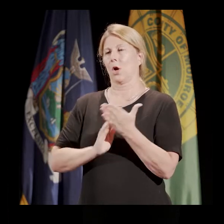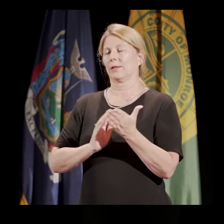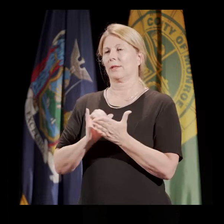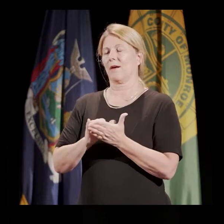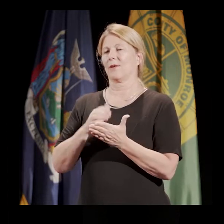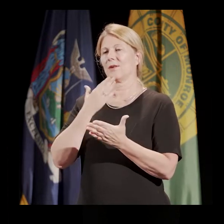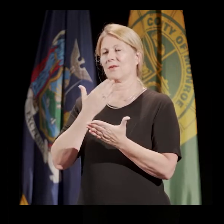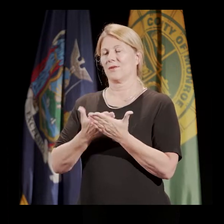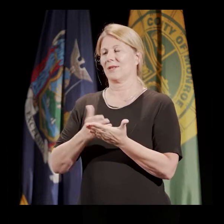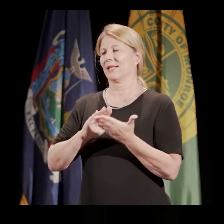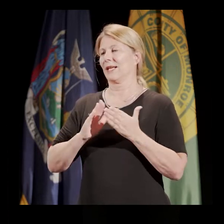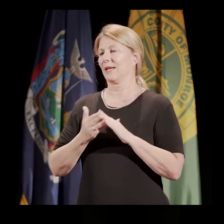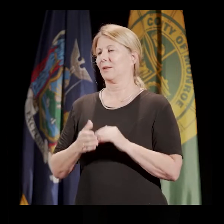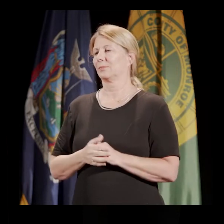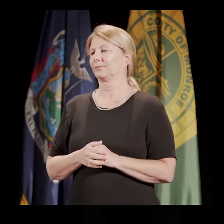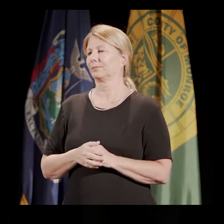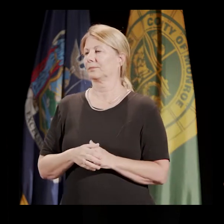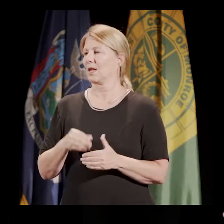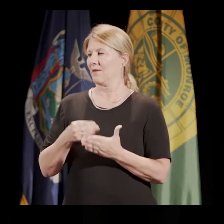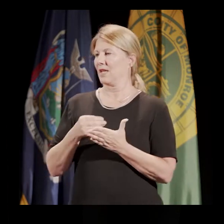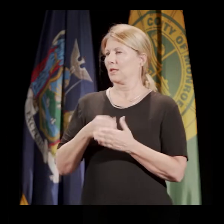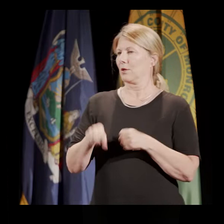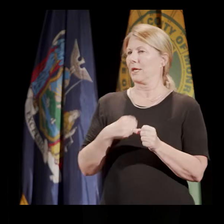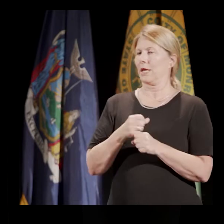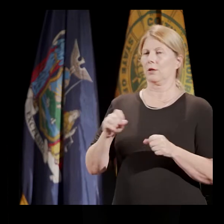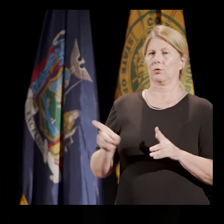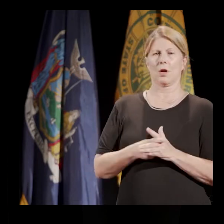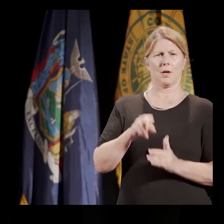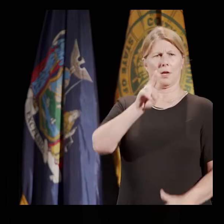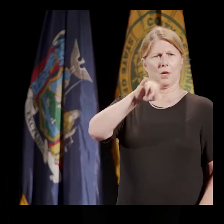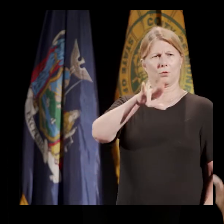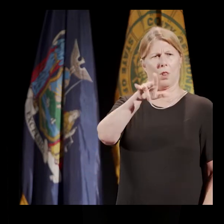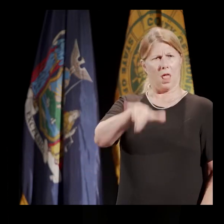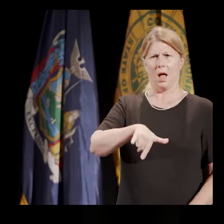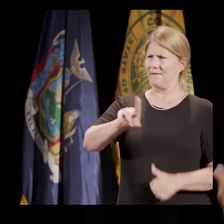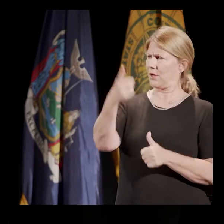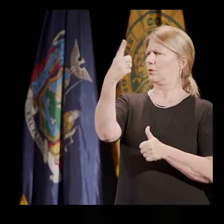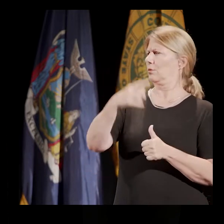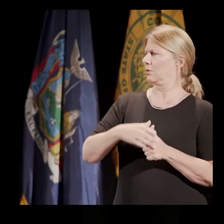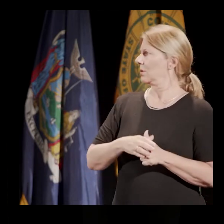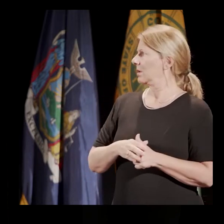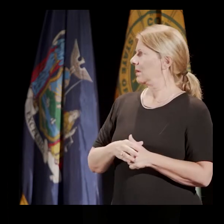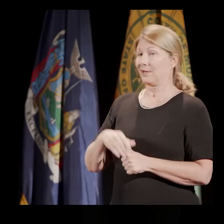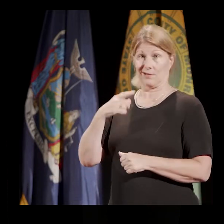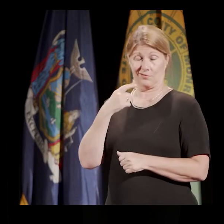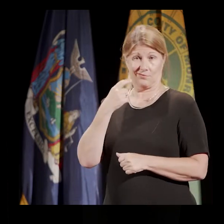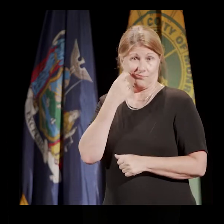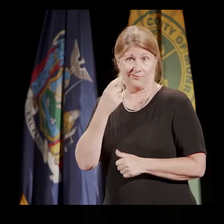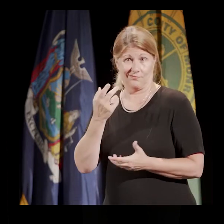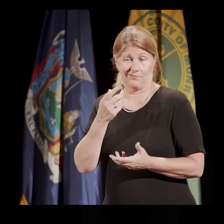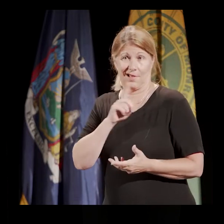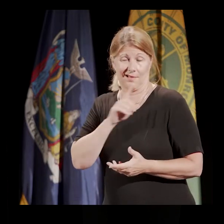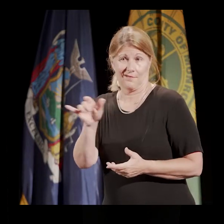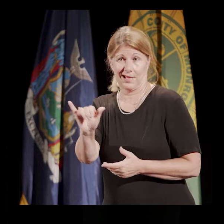Our new fiscal year, like I said at the beginning, started July 1st. So for me, this is a new year. This is Happy New Year for me. I'm 1